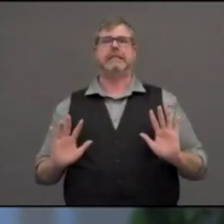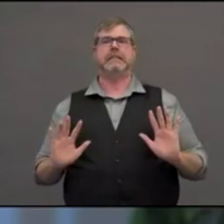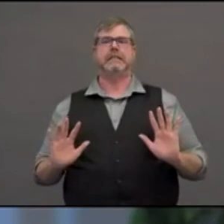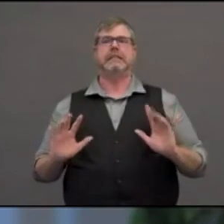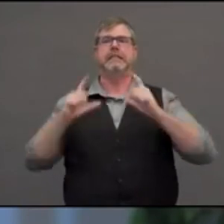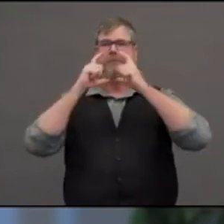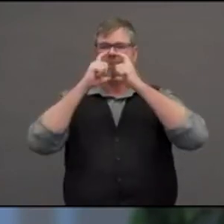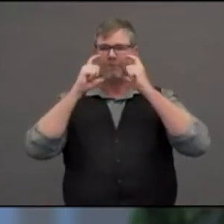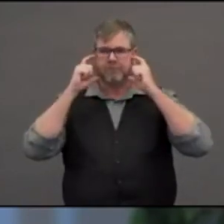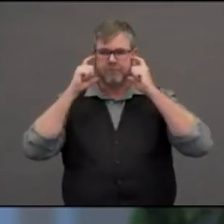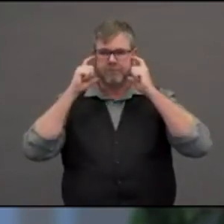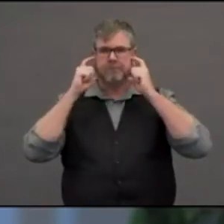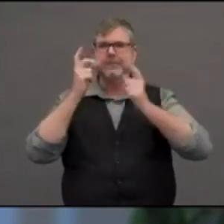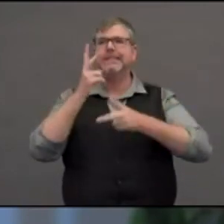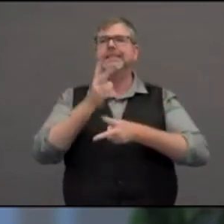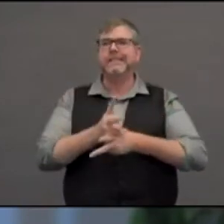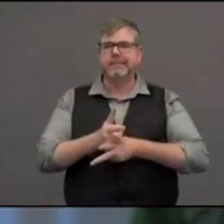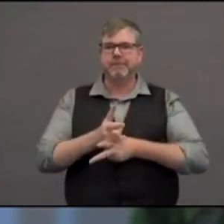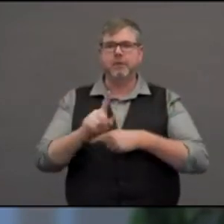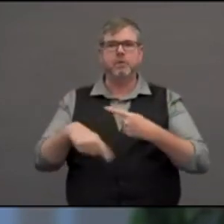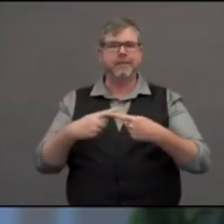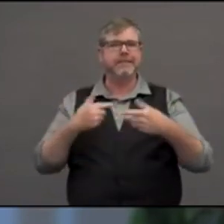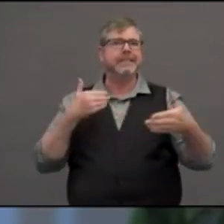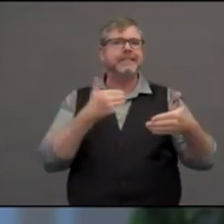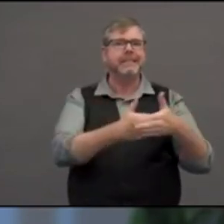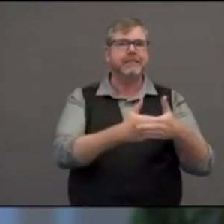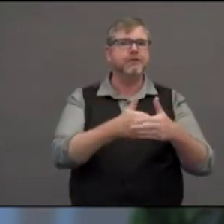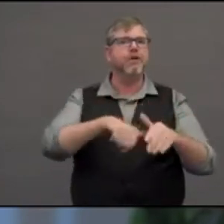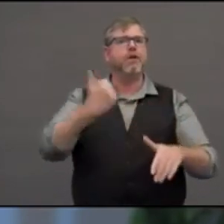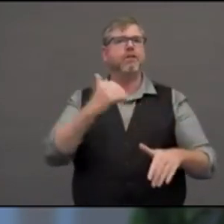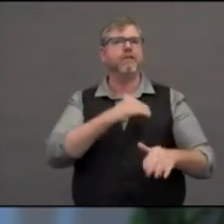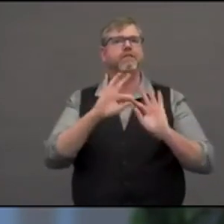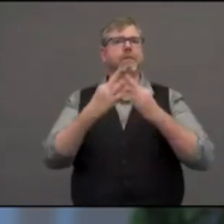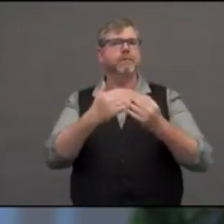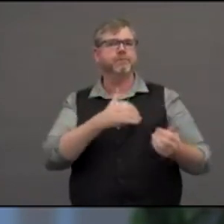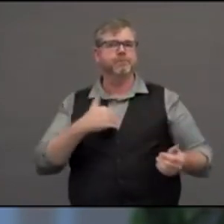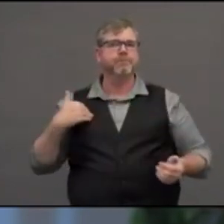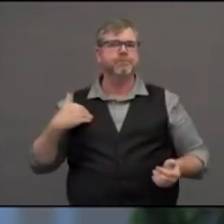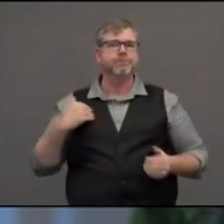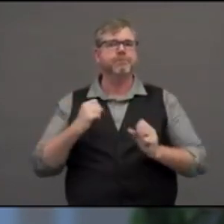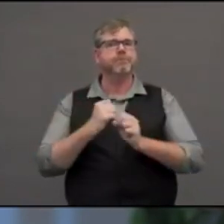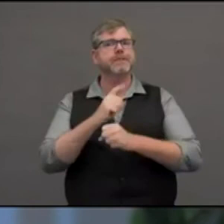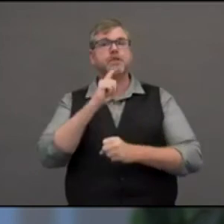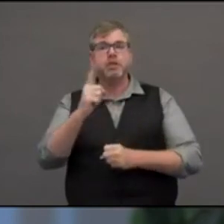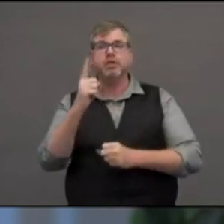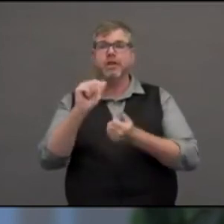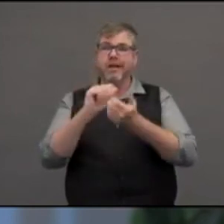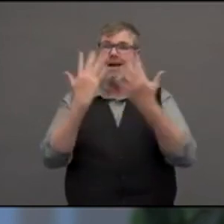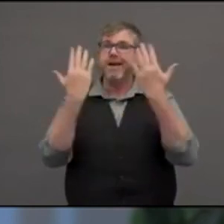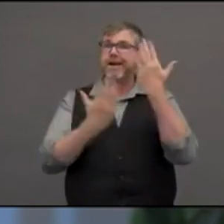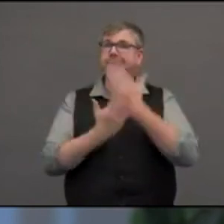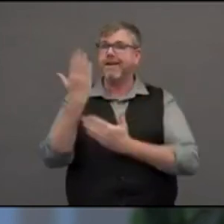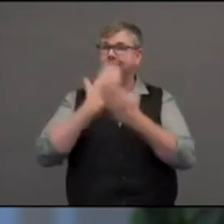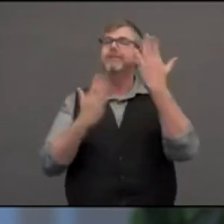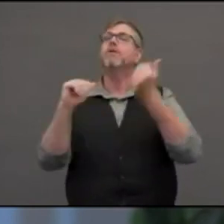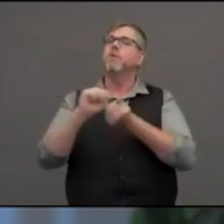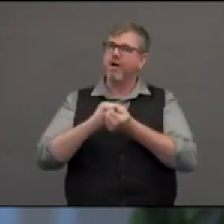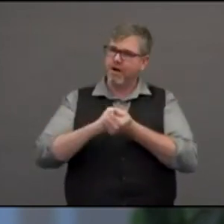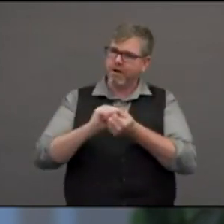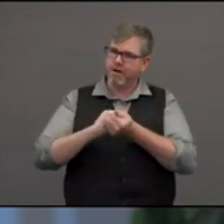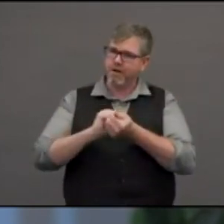when we're near other family members at risk, making sure we wash our hands, changing our